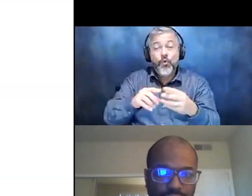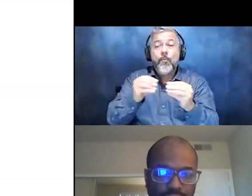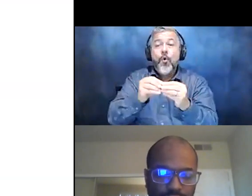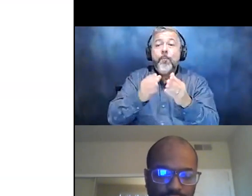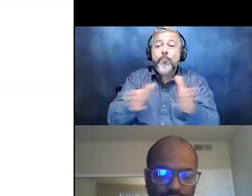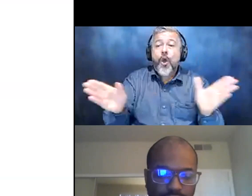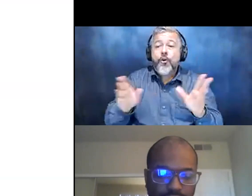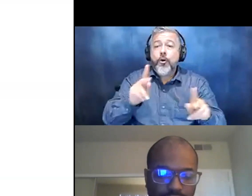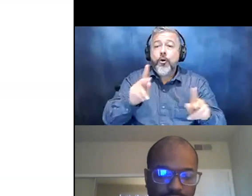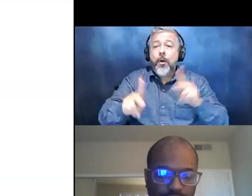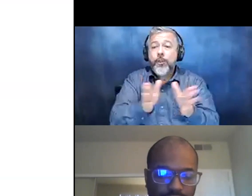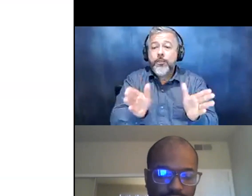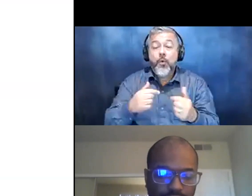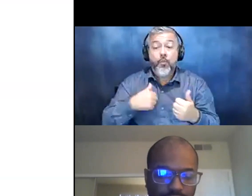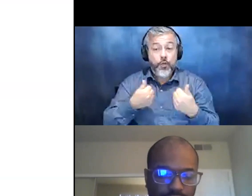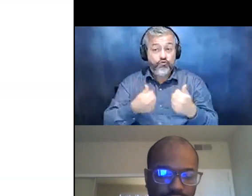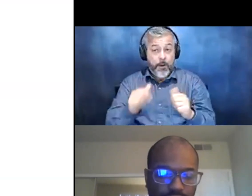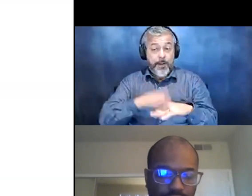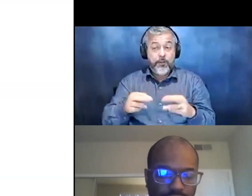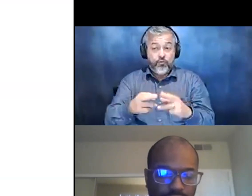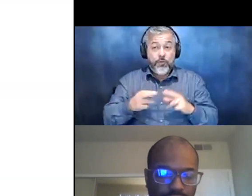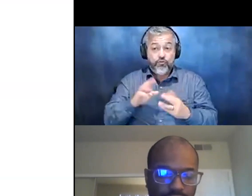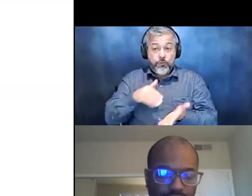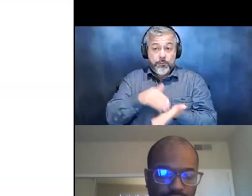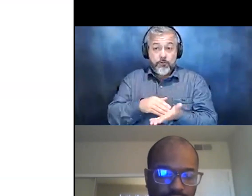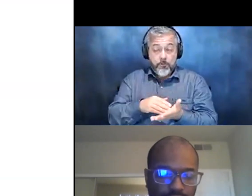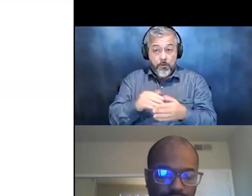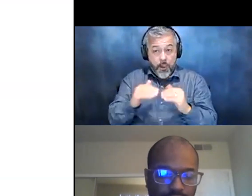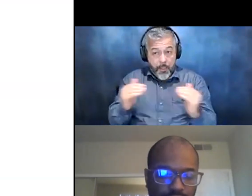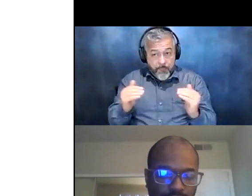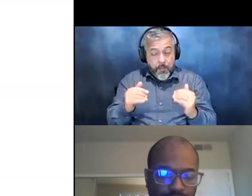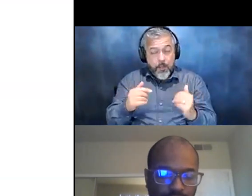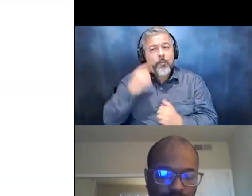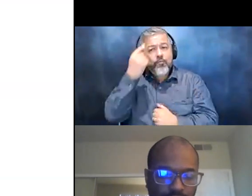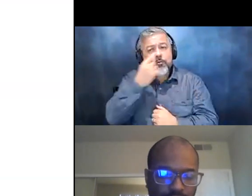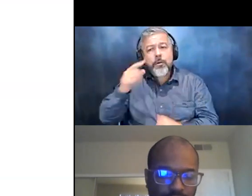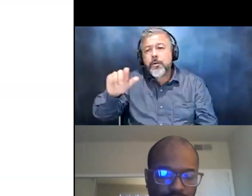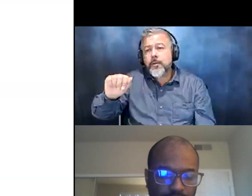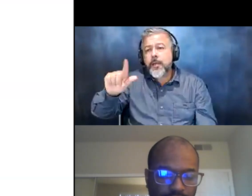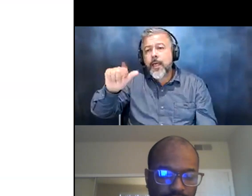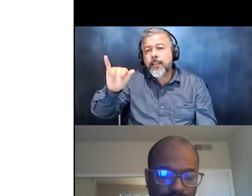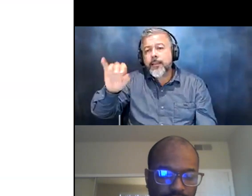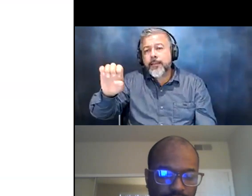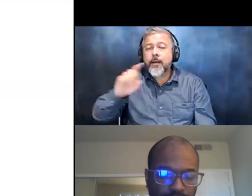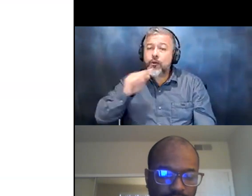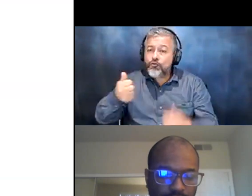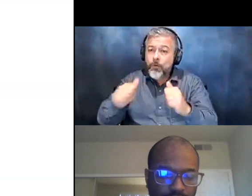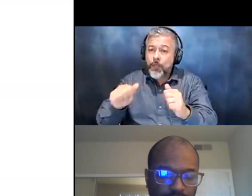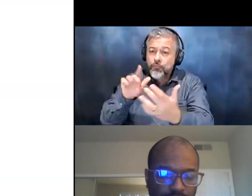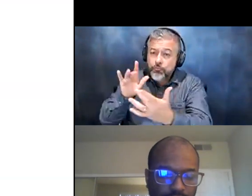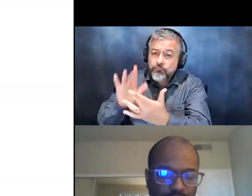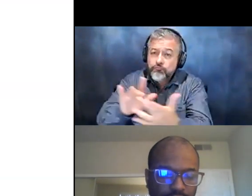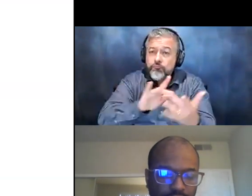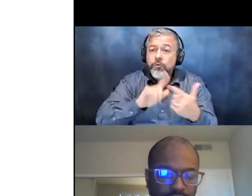that at the regional center level, and I'm wondering, Allie, is that part of your work to reach out to the community at large and try